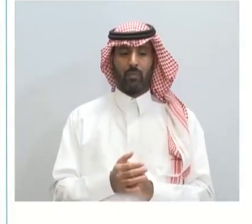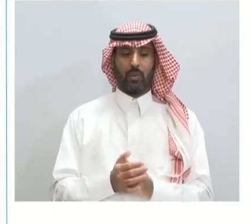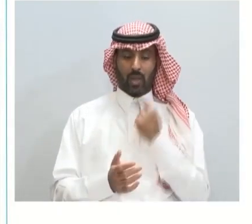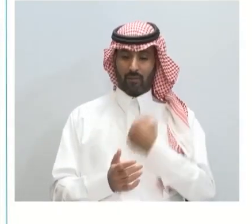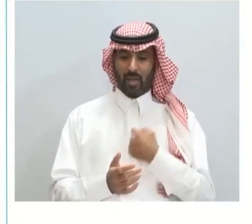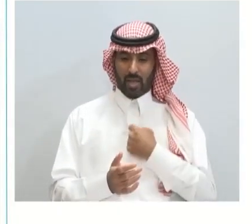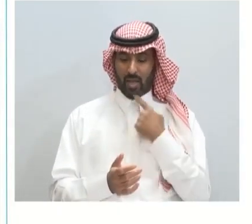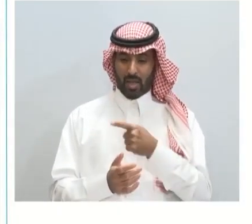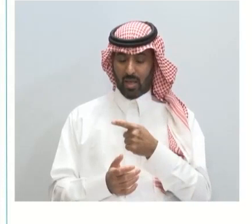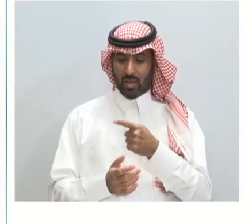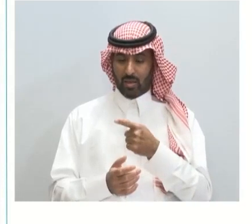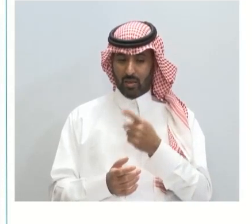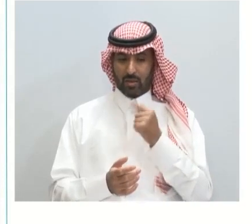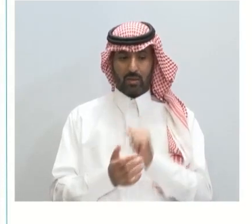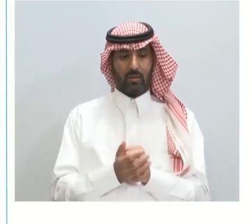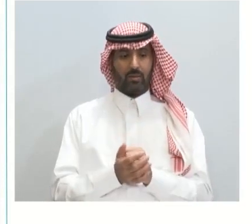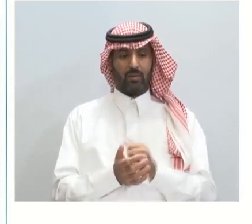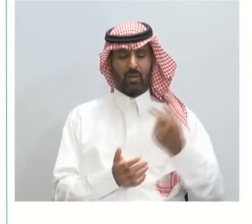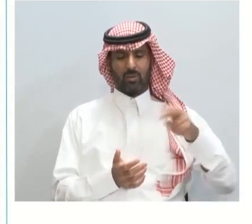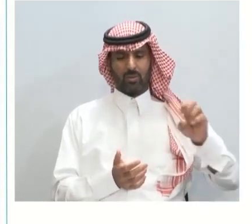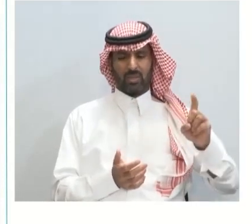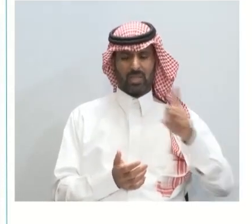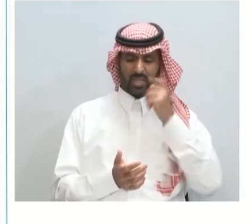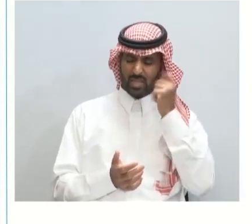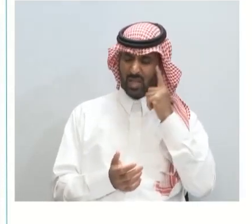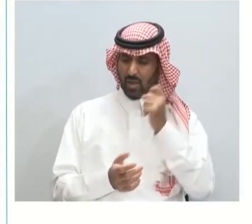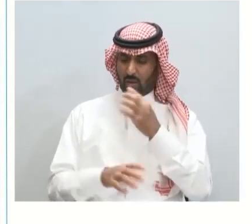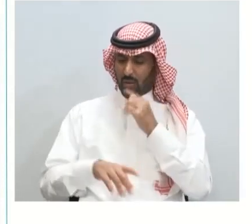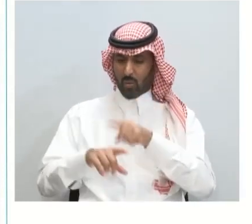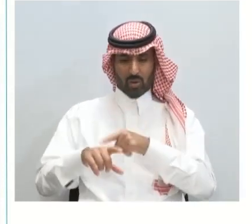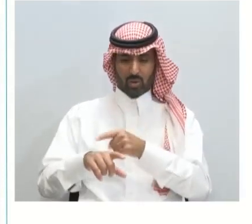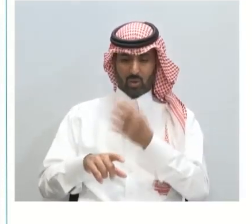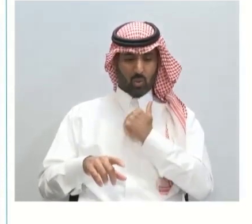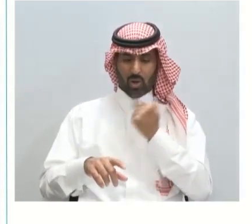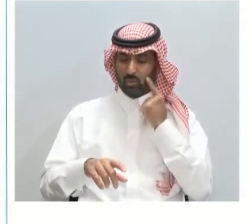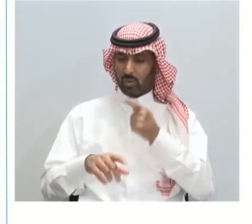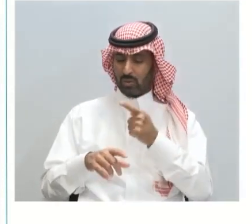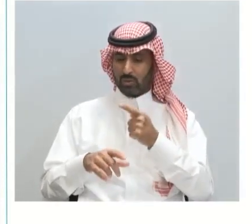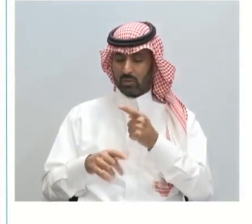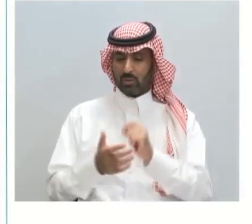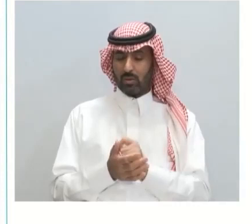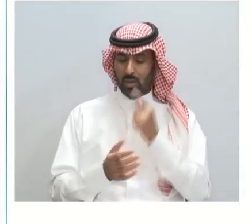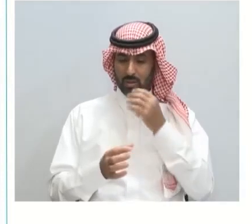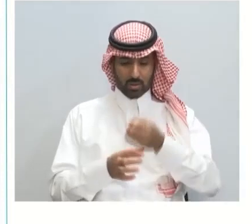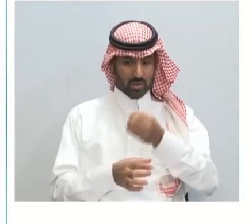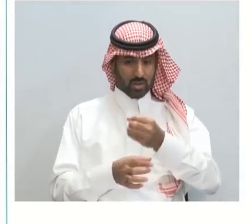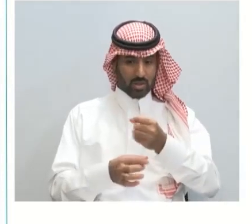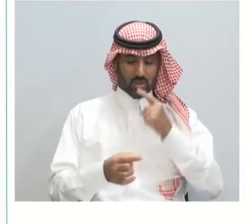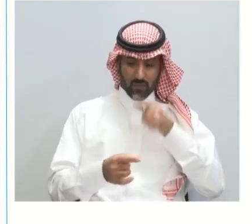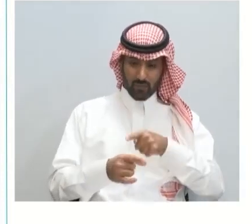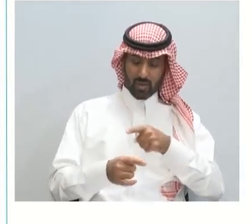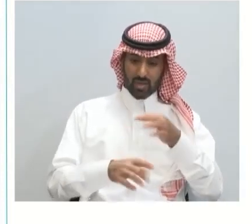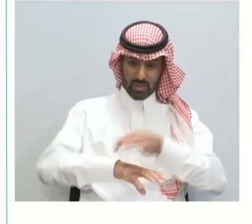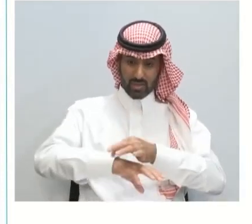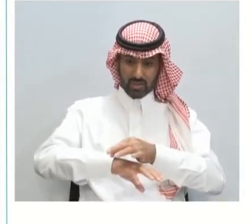If I had the Alzheimer's gene, I wouldn't want to know. Another issue is that even if someone tests positive for a disease,